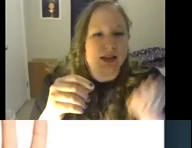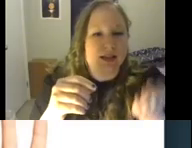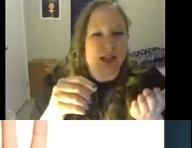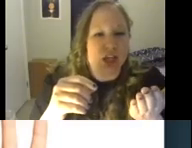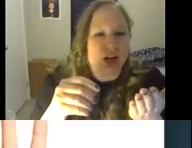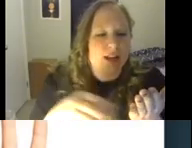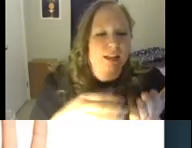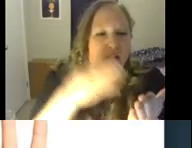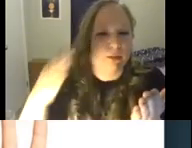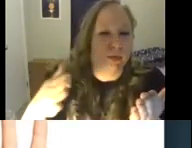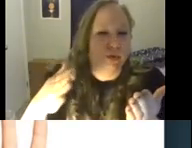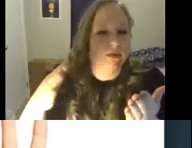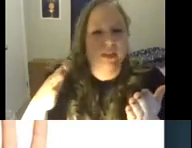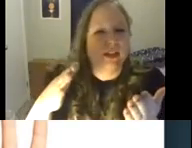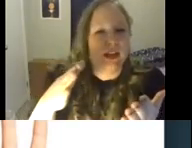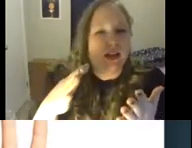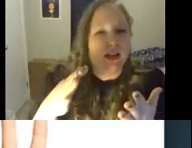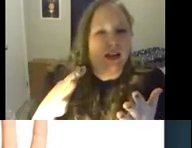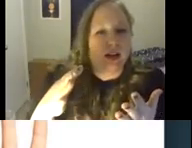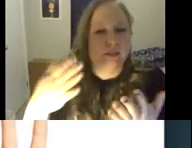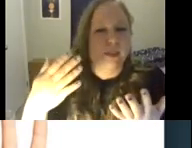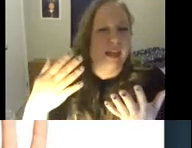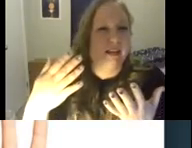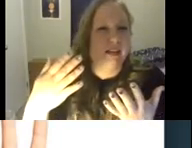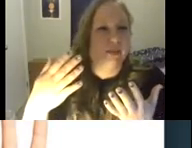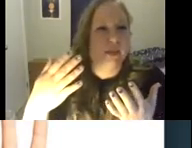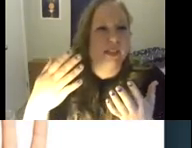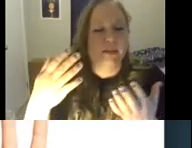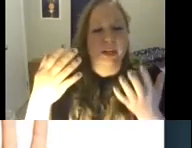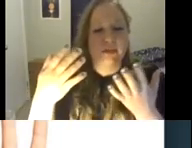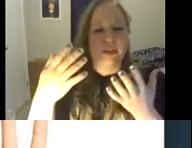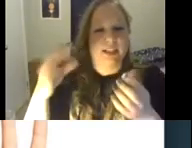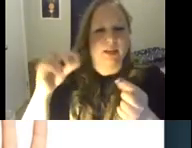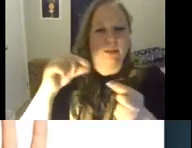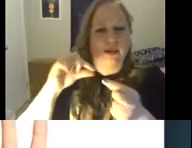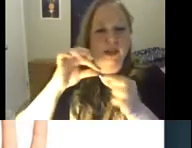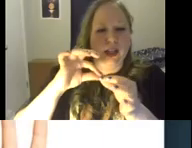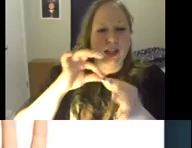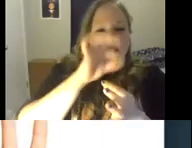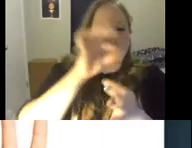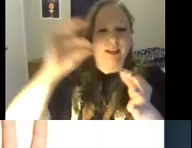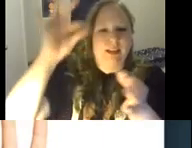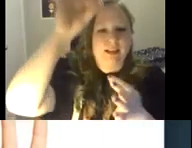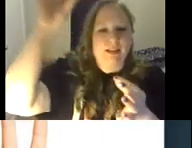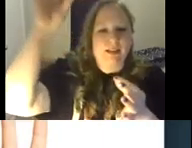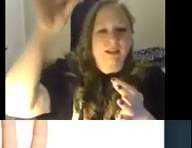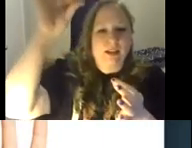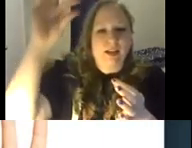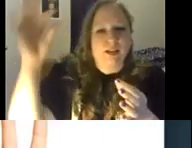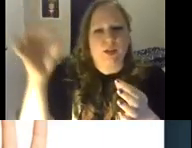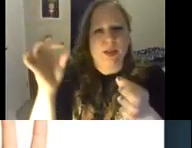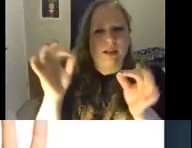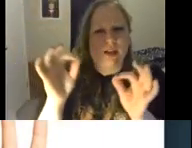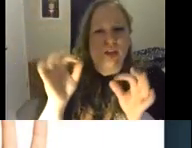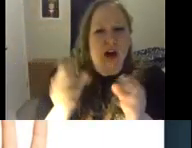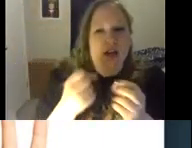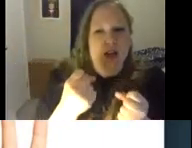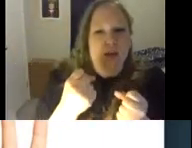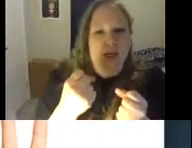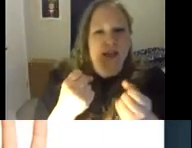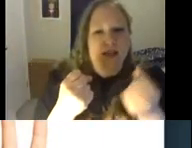one hand is stationary and the other moves, like spirit, for example, is like this. So it'd be like